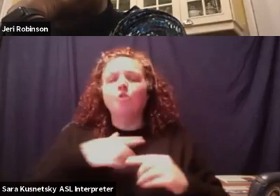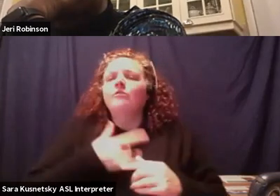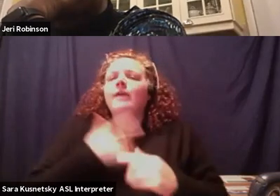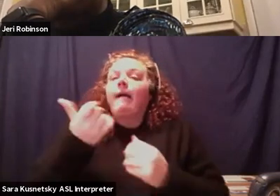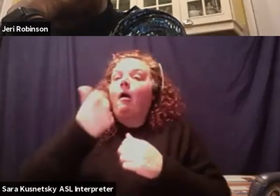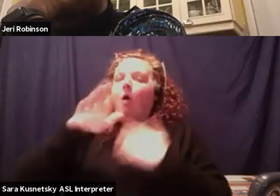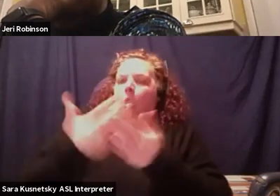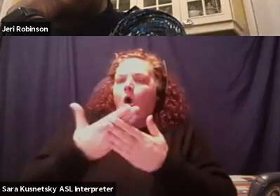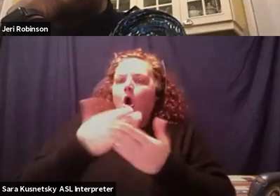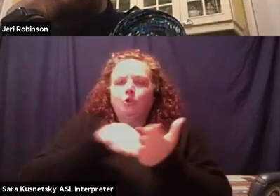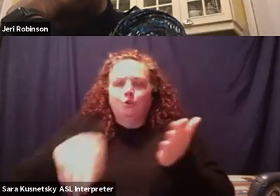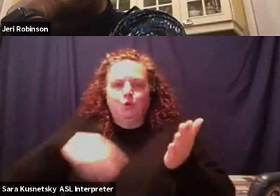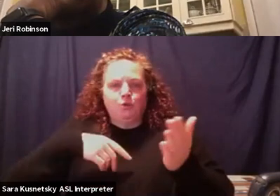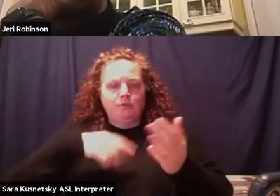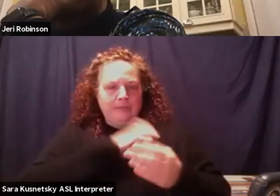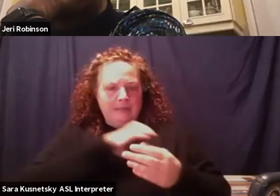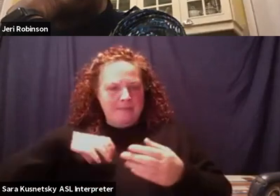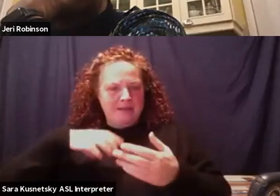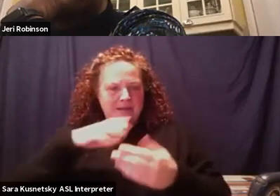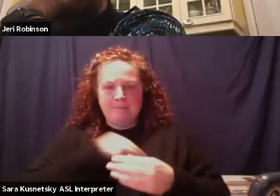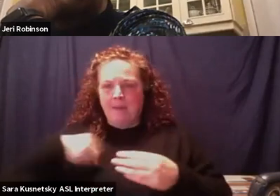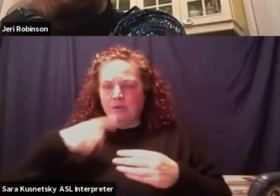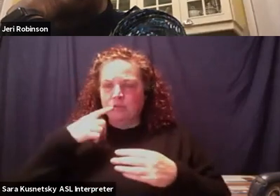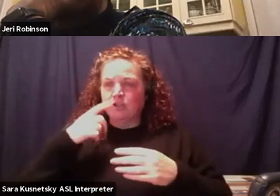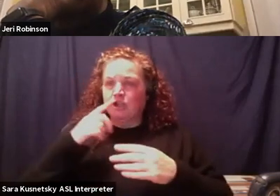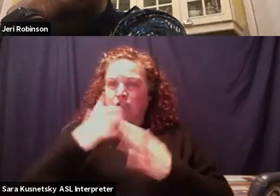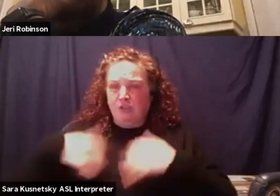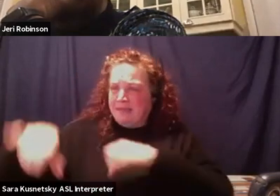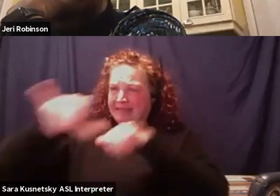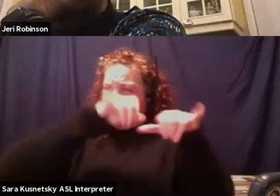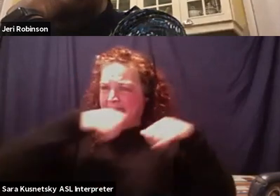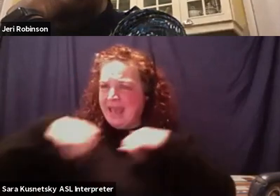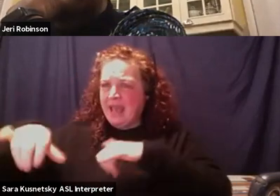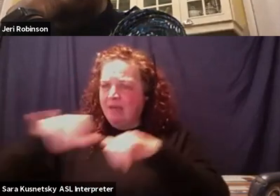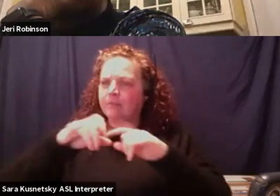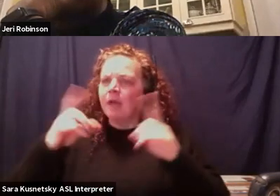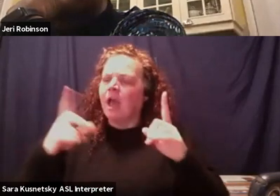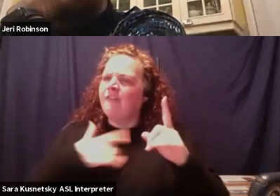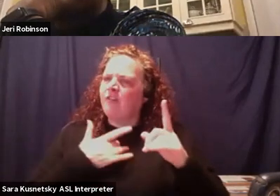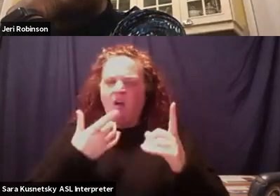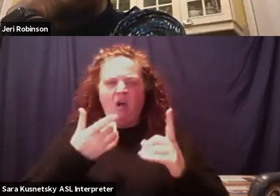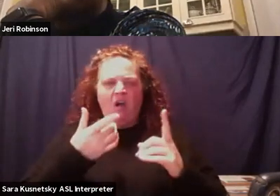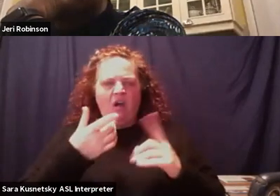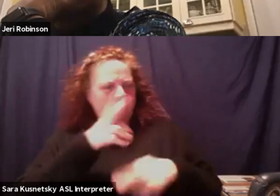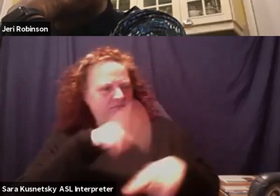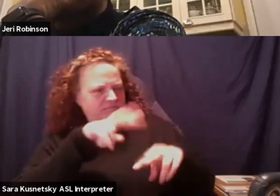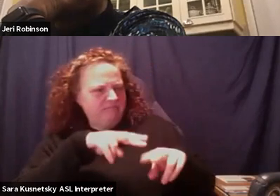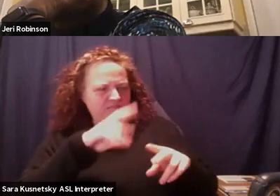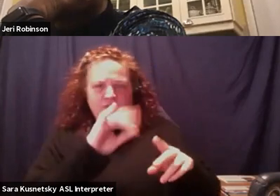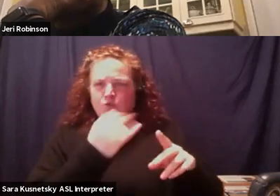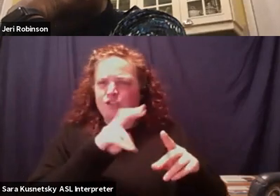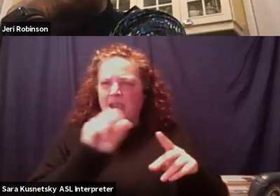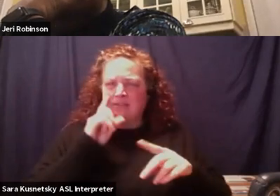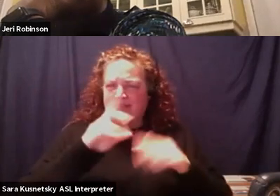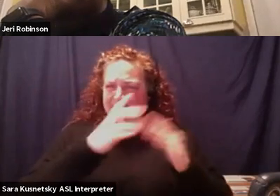member and city councilor wanted the student rep position changed, things would stay the same? If you think Mr. James or the next BSAC student rep should have a